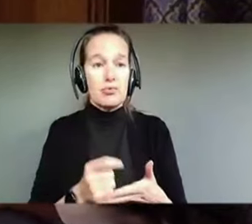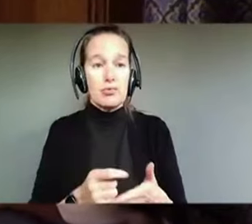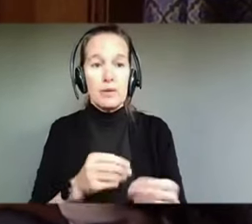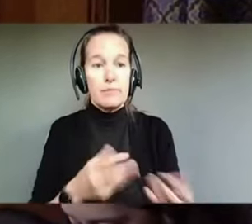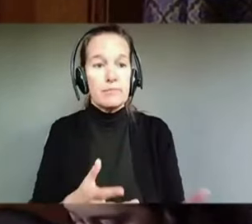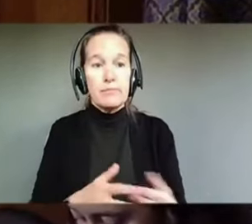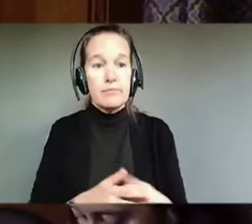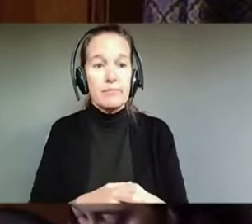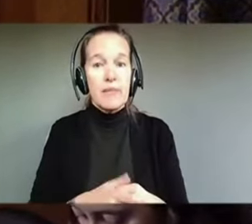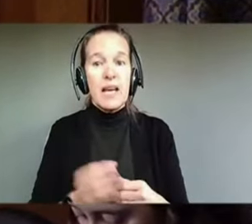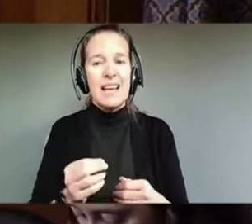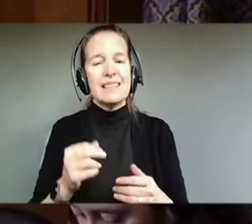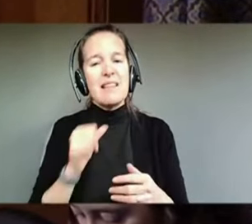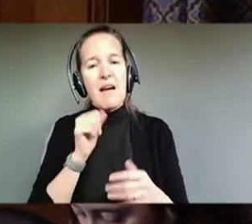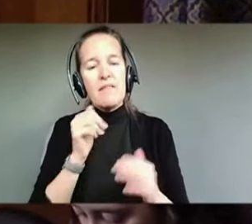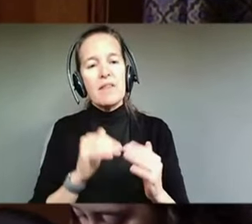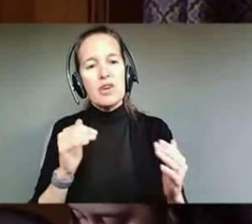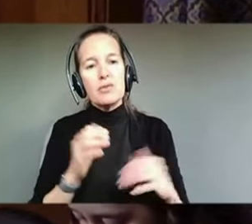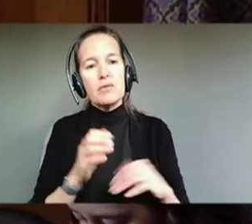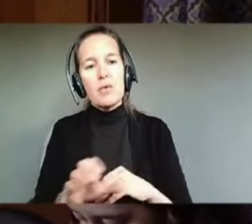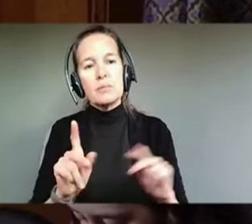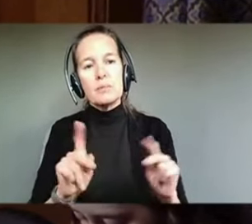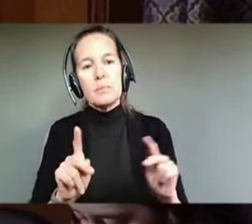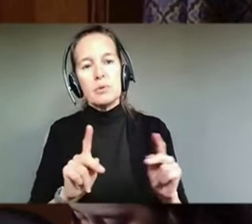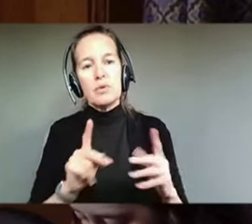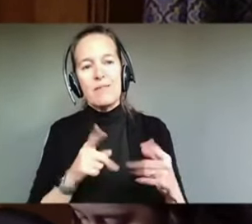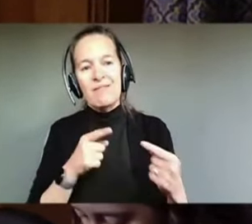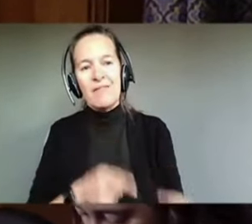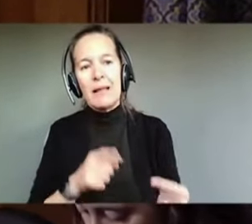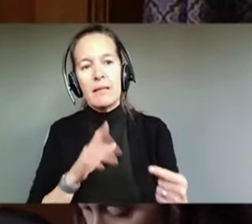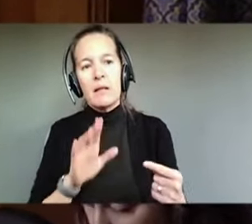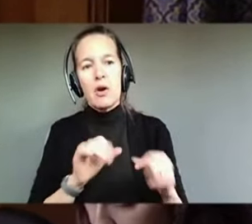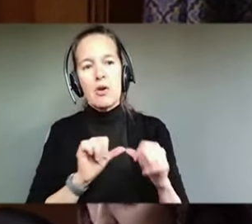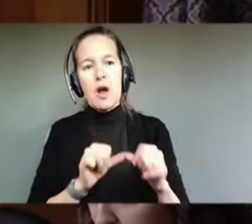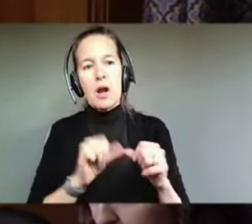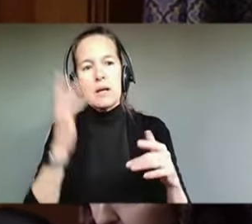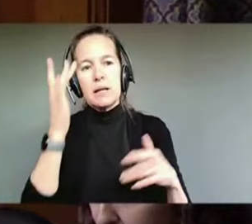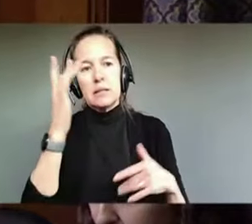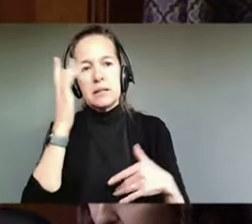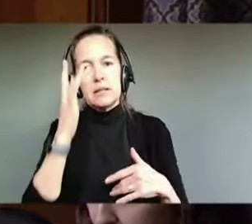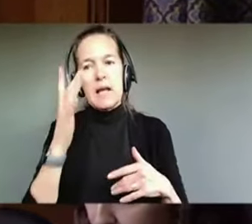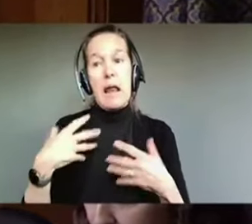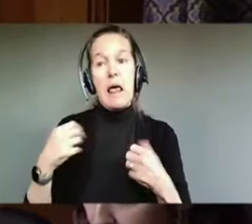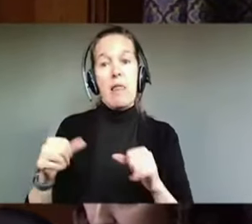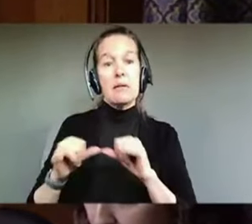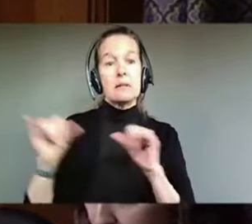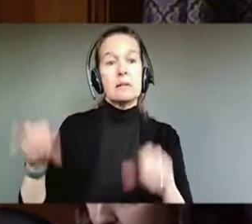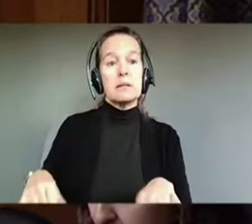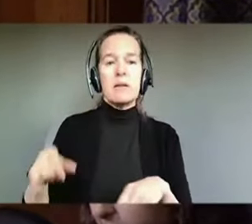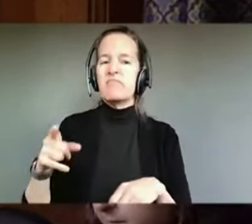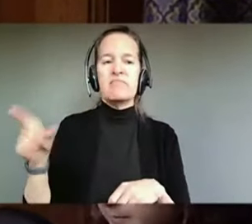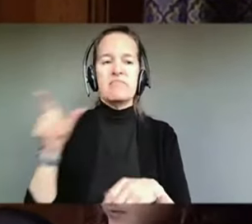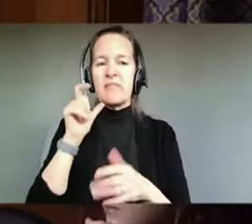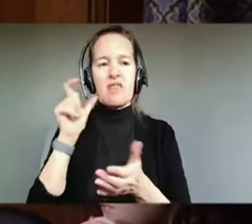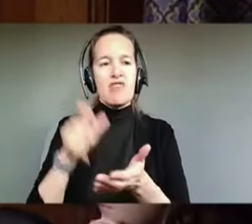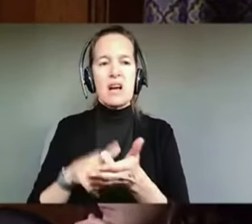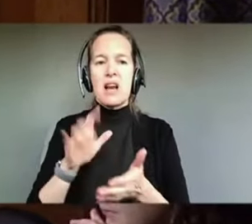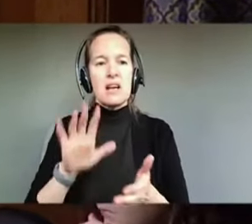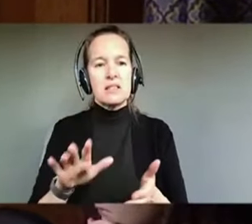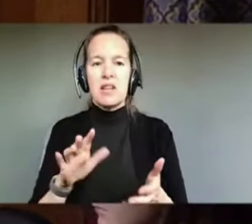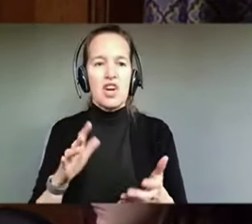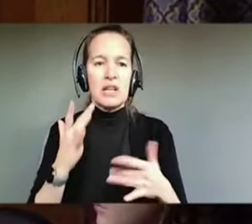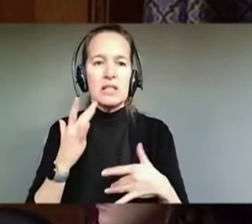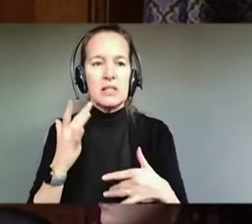to fight their chronic illnesses and a health system that doesn't recognize their illness. We need to fund research